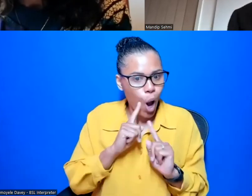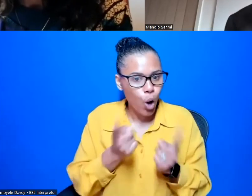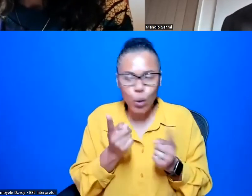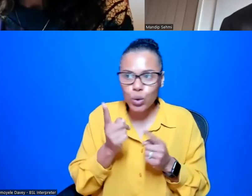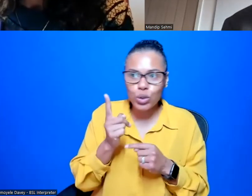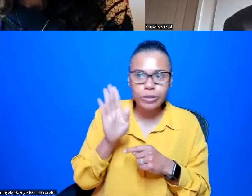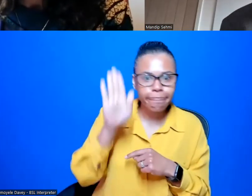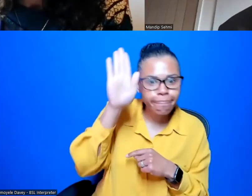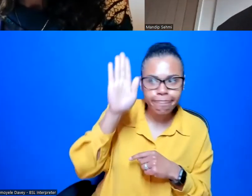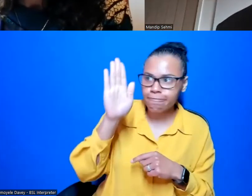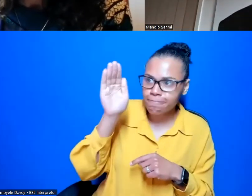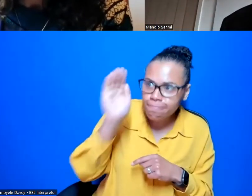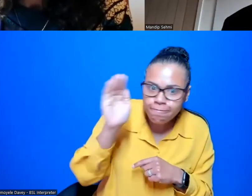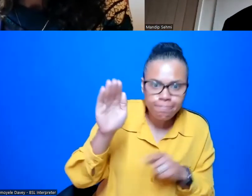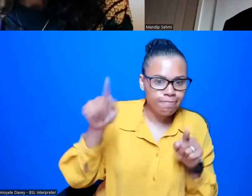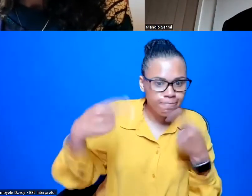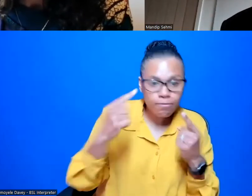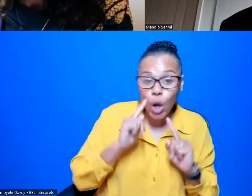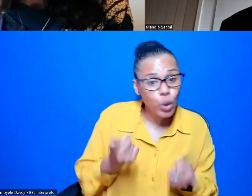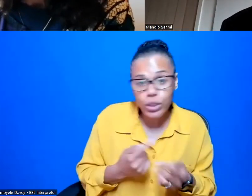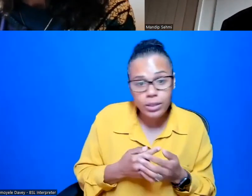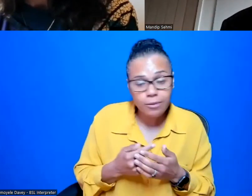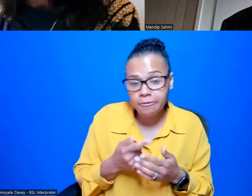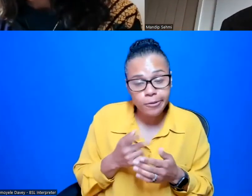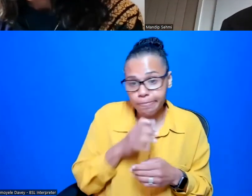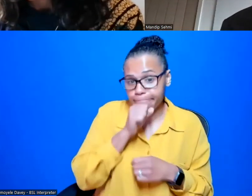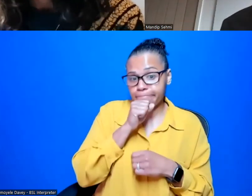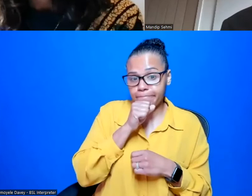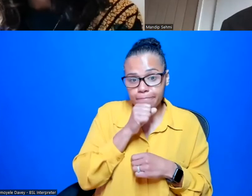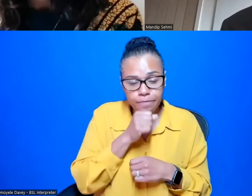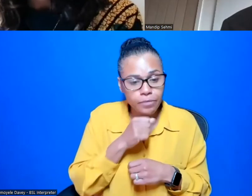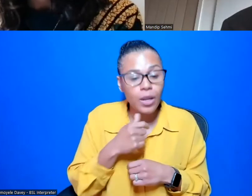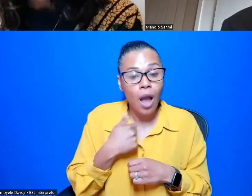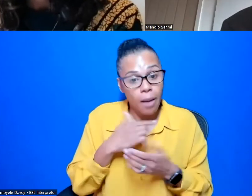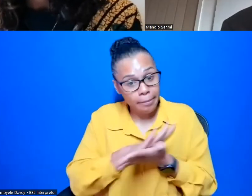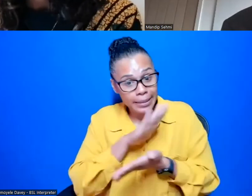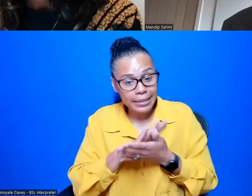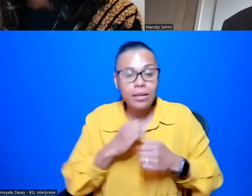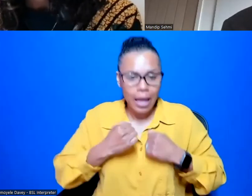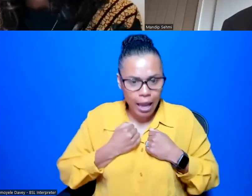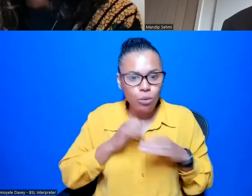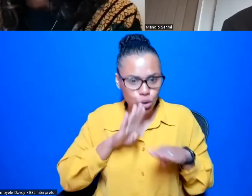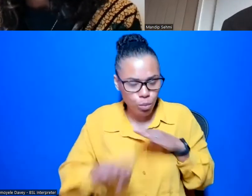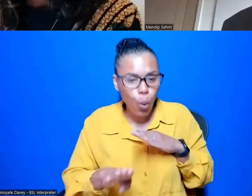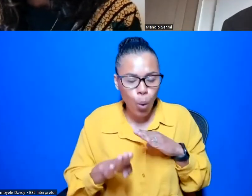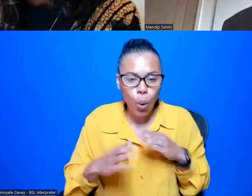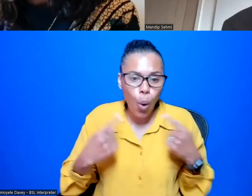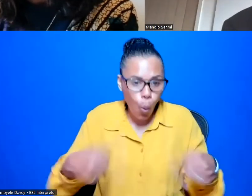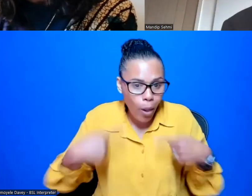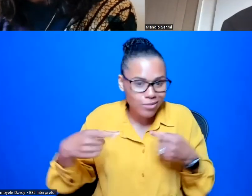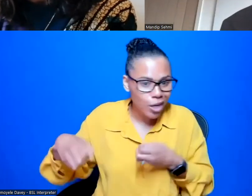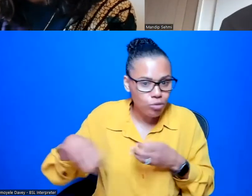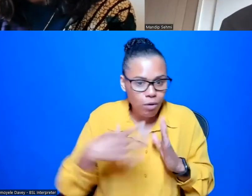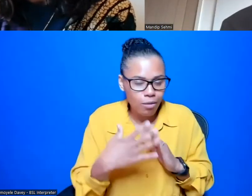or talk about it or do anything around it. I'm really glad to say our sport, especially world rugby, has grown leaps and